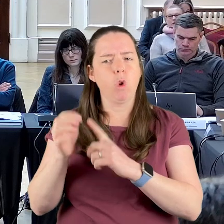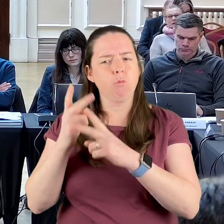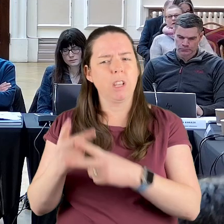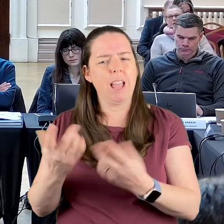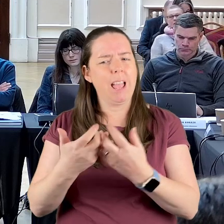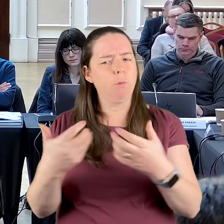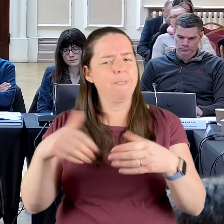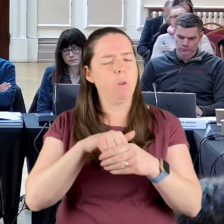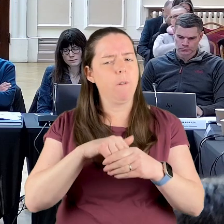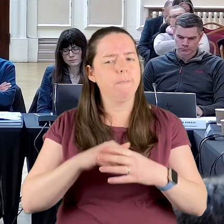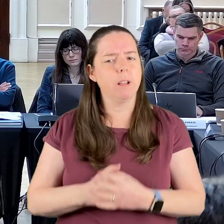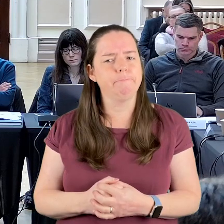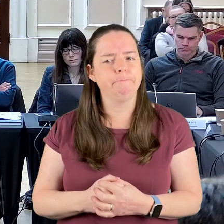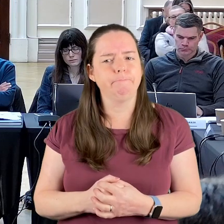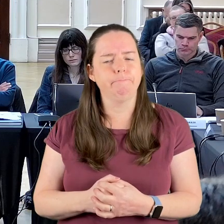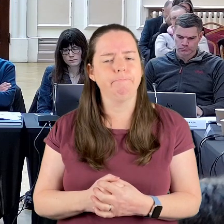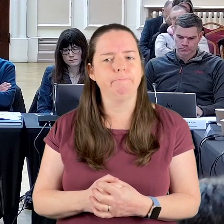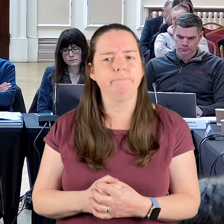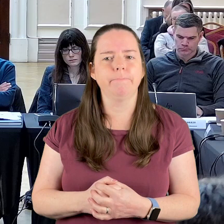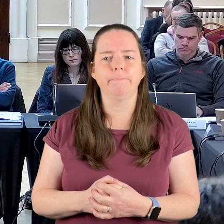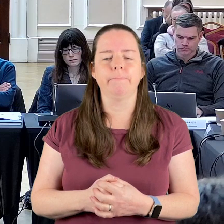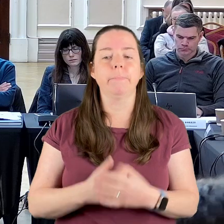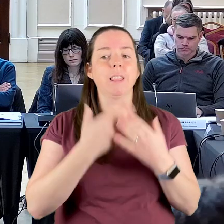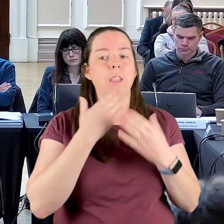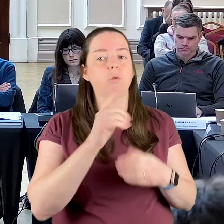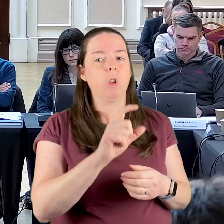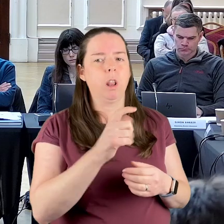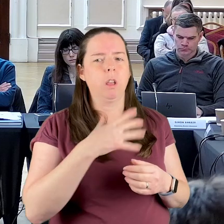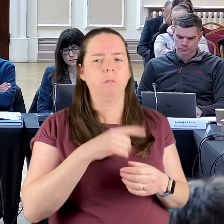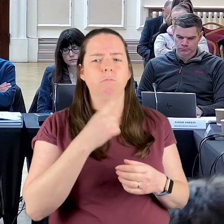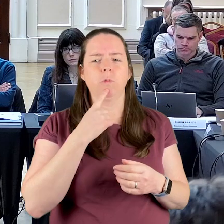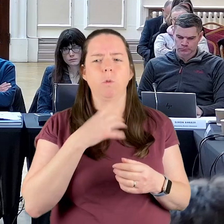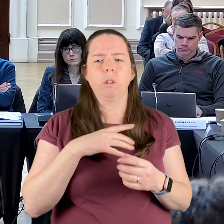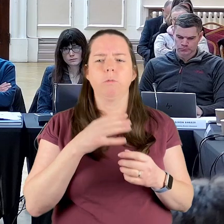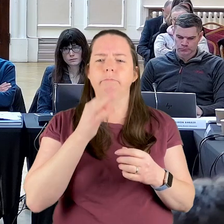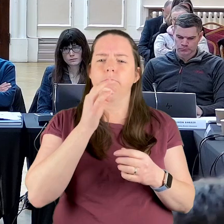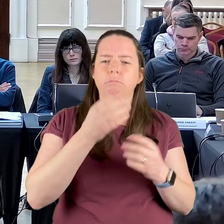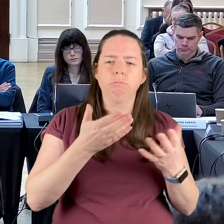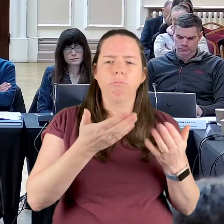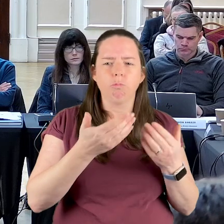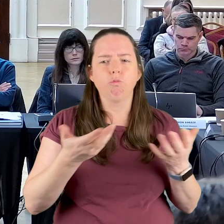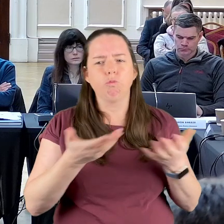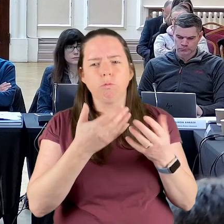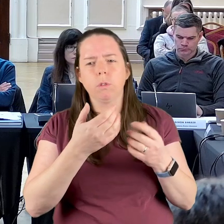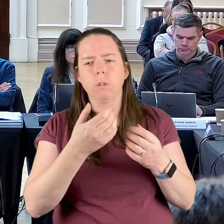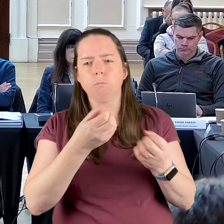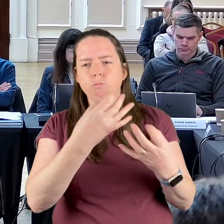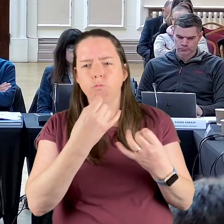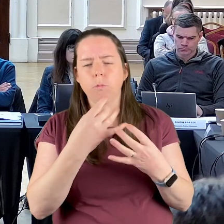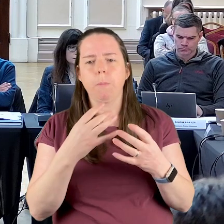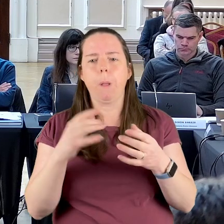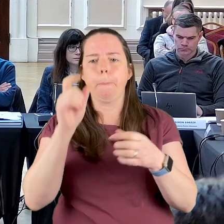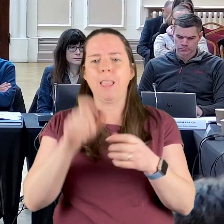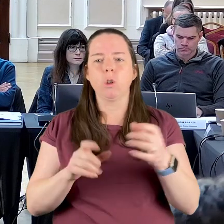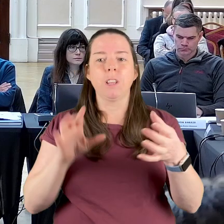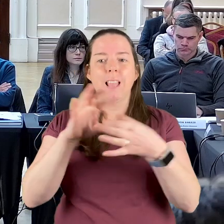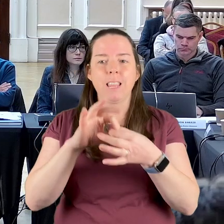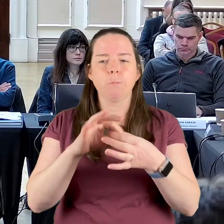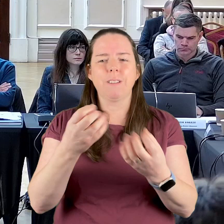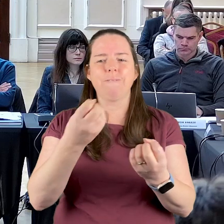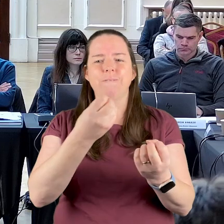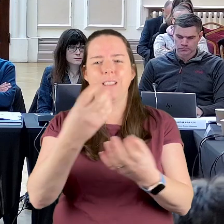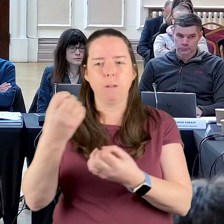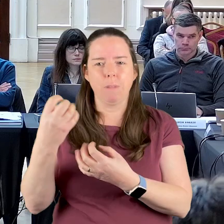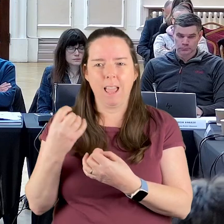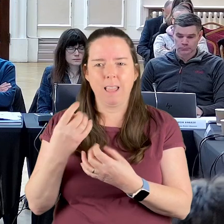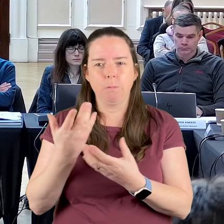those discussions when it's appropriate. Thank you. Charlotte. I just wanted to ask you to say a little